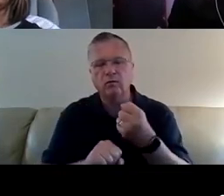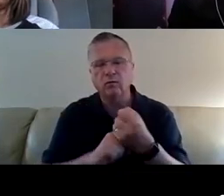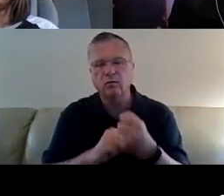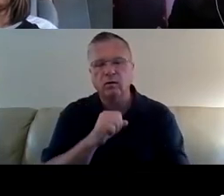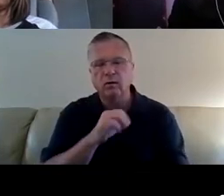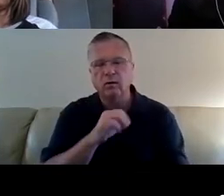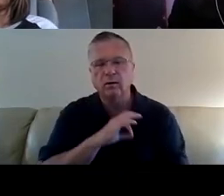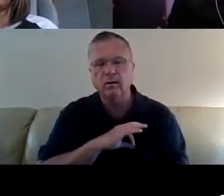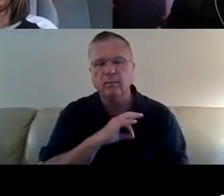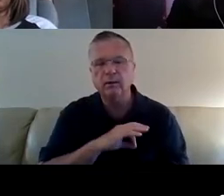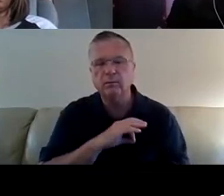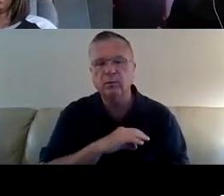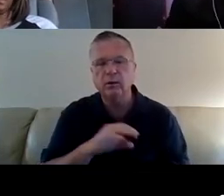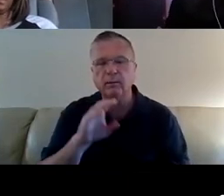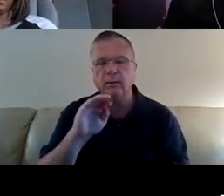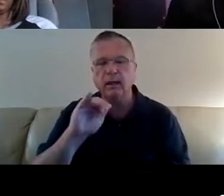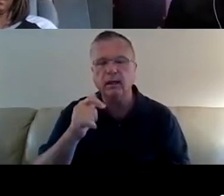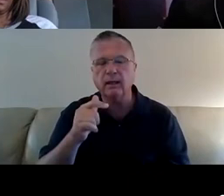of